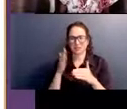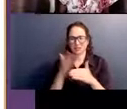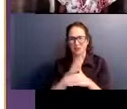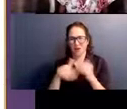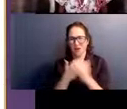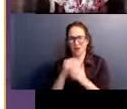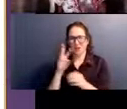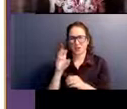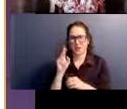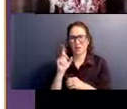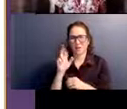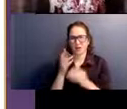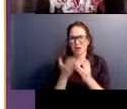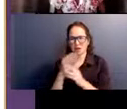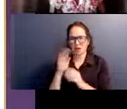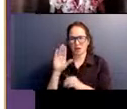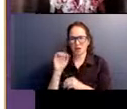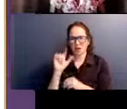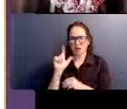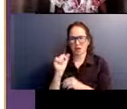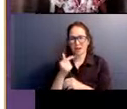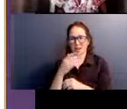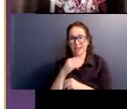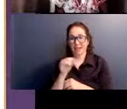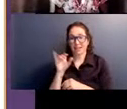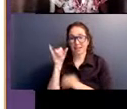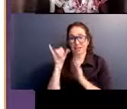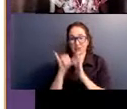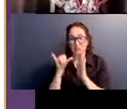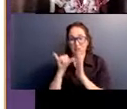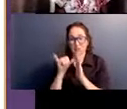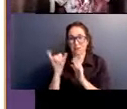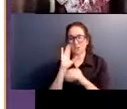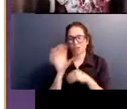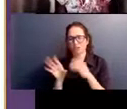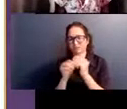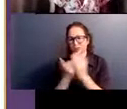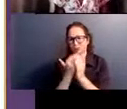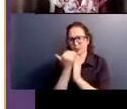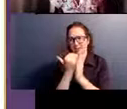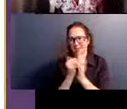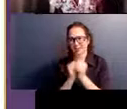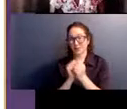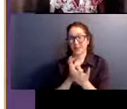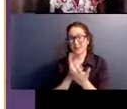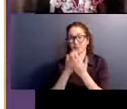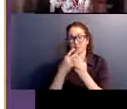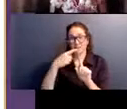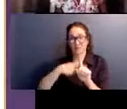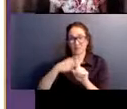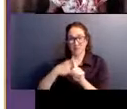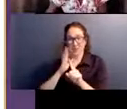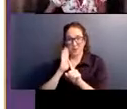these webinars through our blog and YouTube channel, and we'll be adding new lessons with adaptations every month at